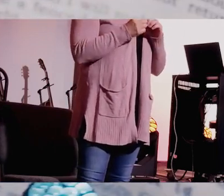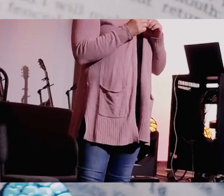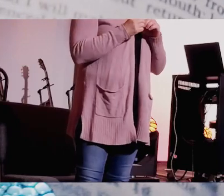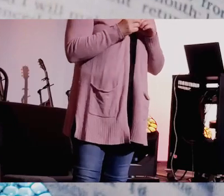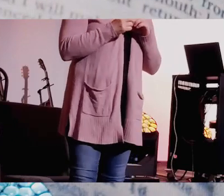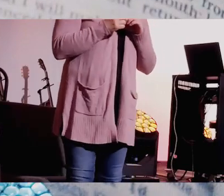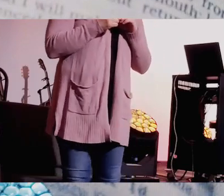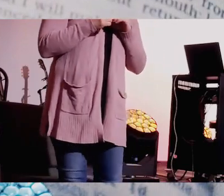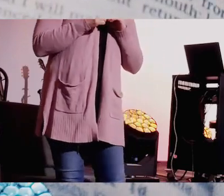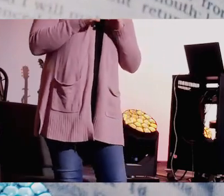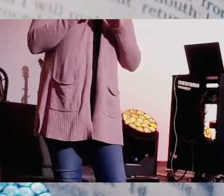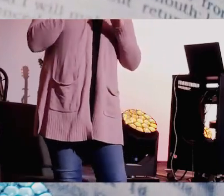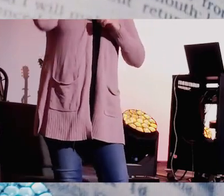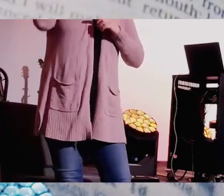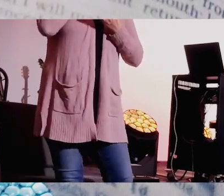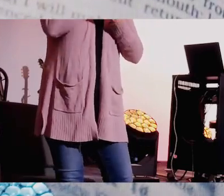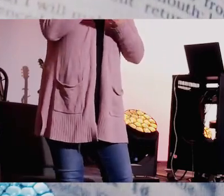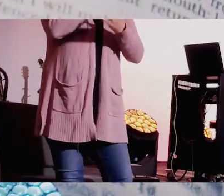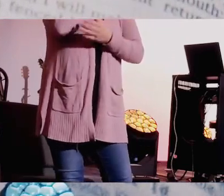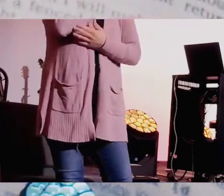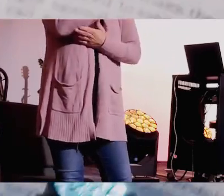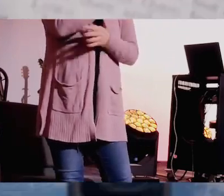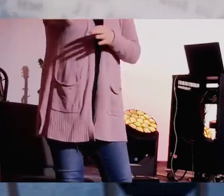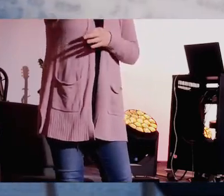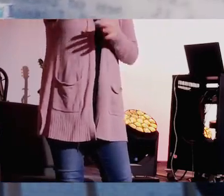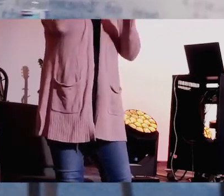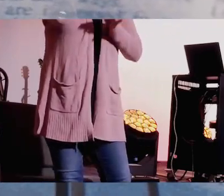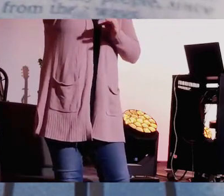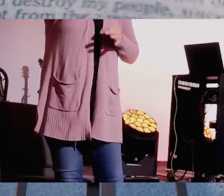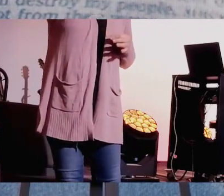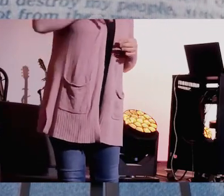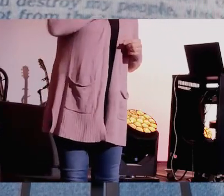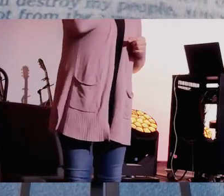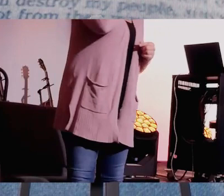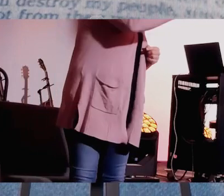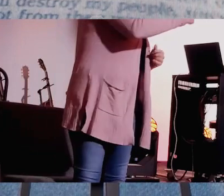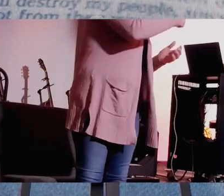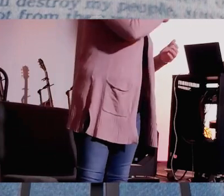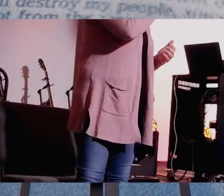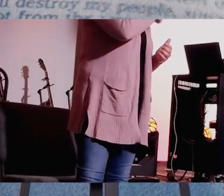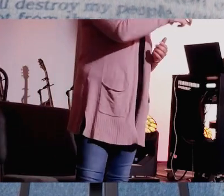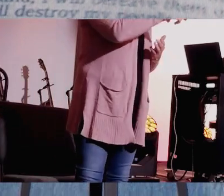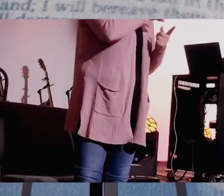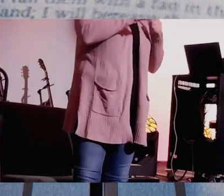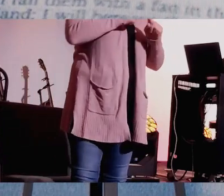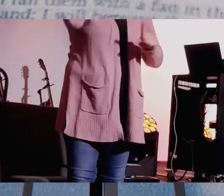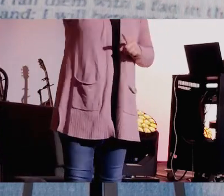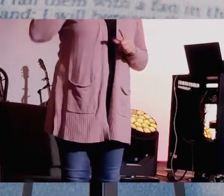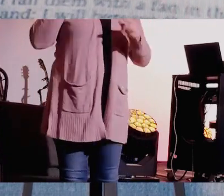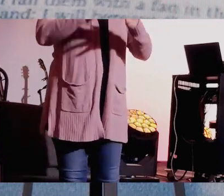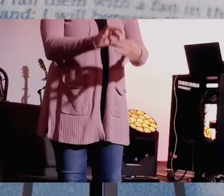for that religious spirit of man, not true religion, the religious spirit of man to be broken off of all of us here.